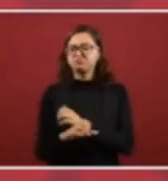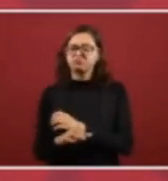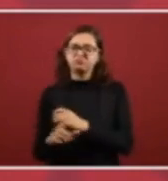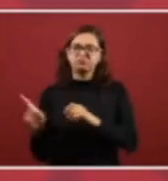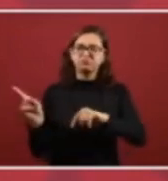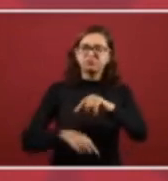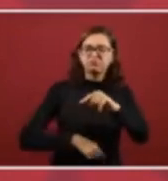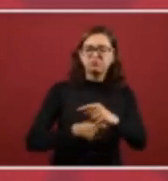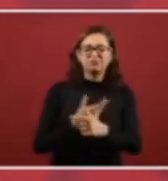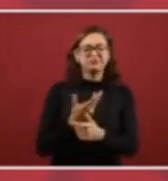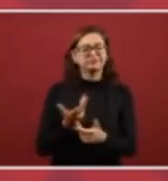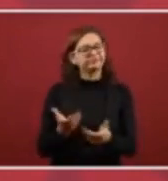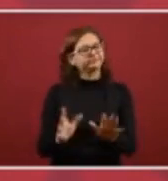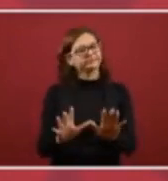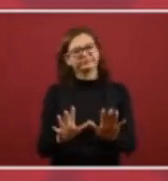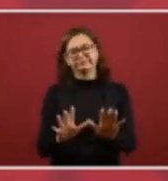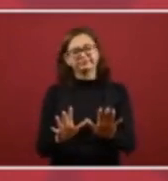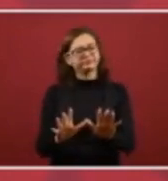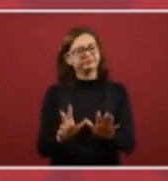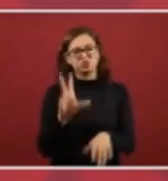I'm telling you this